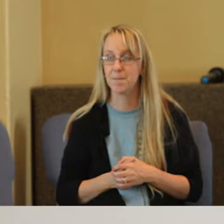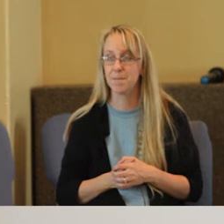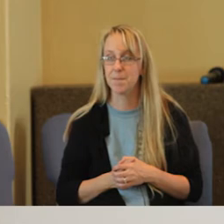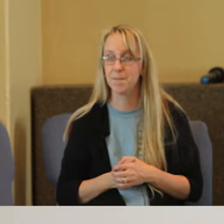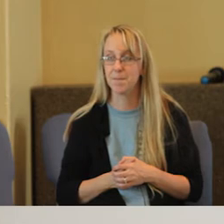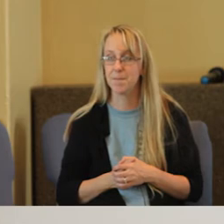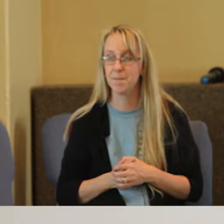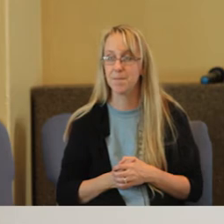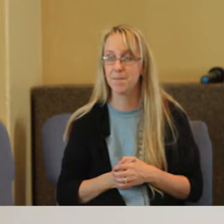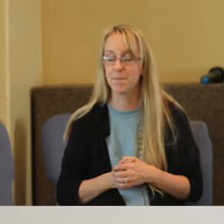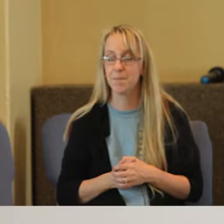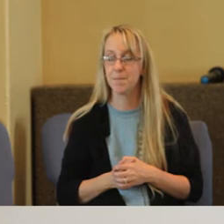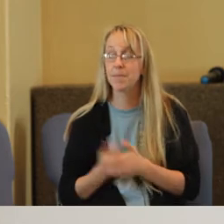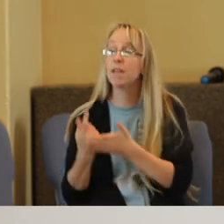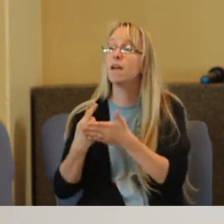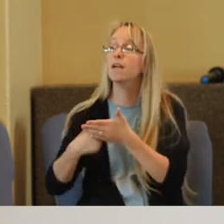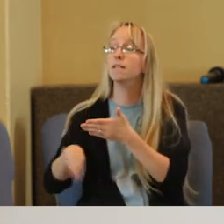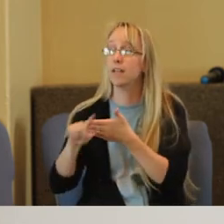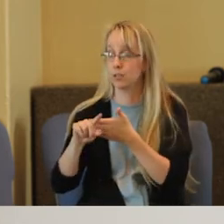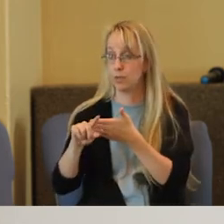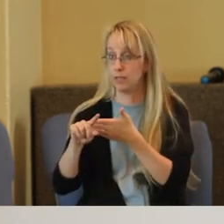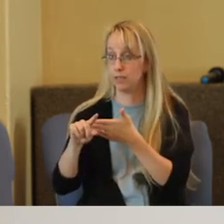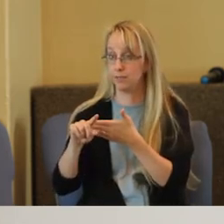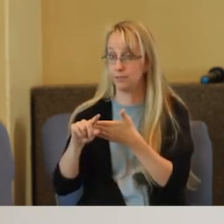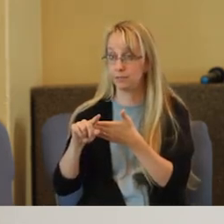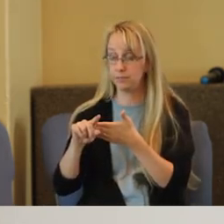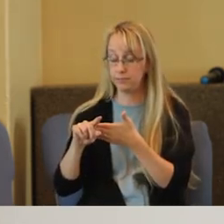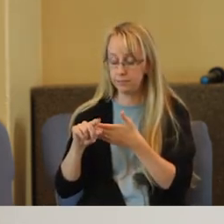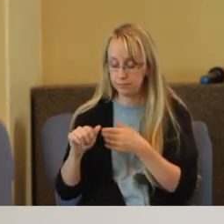Next, we have to baptize them. And this one here,